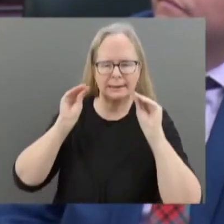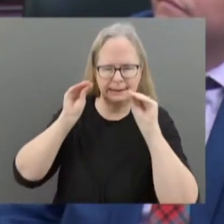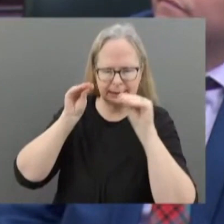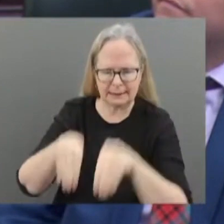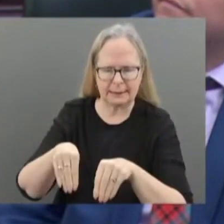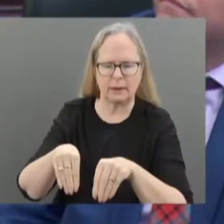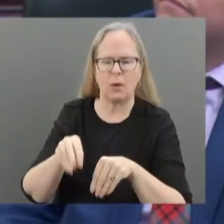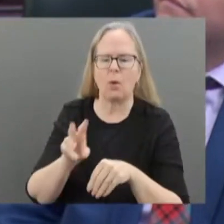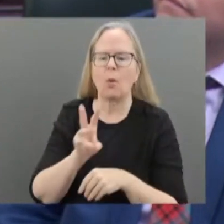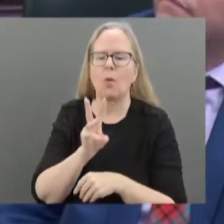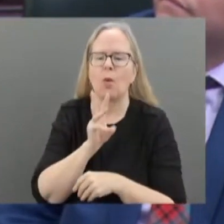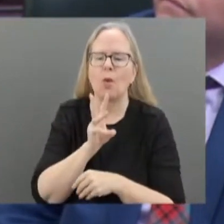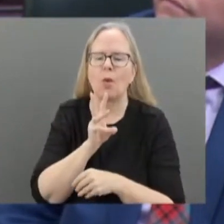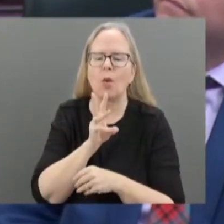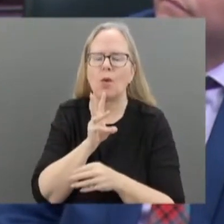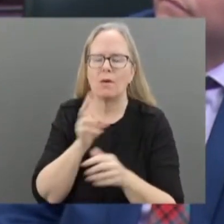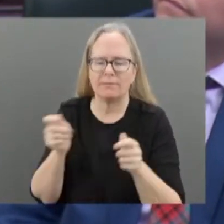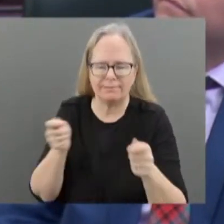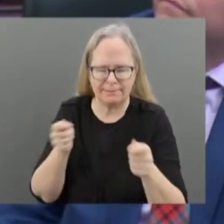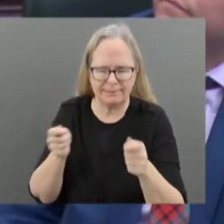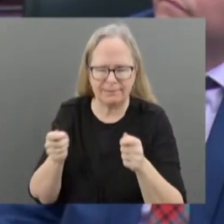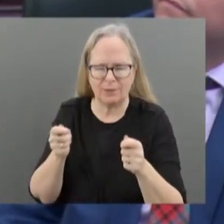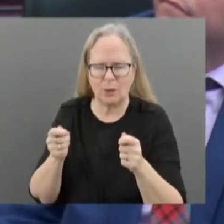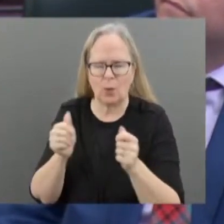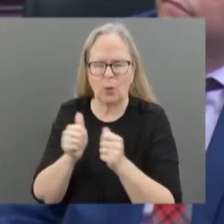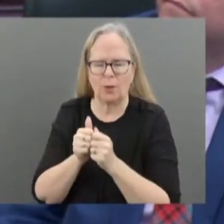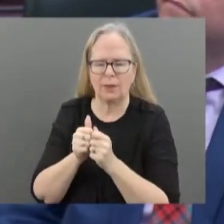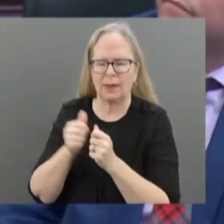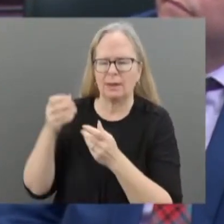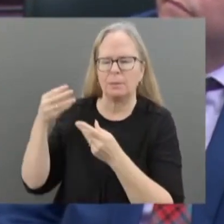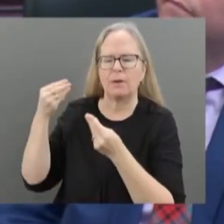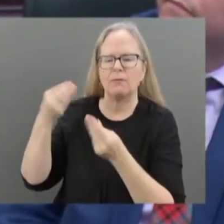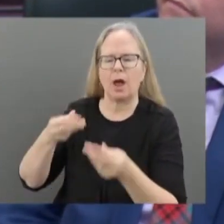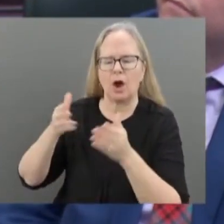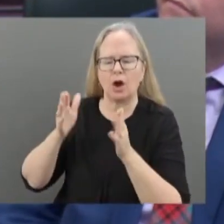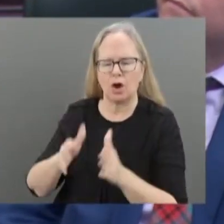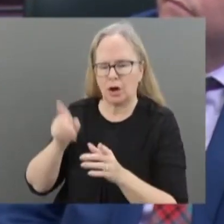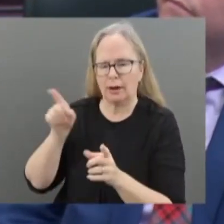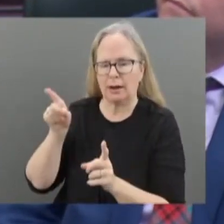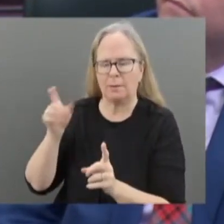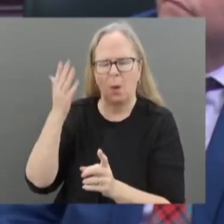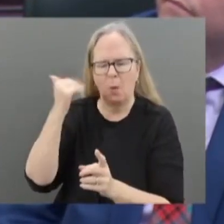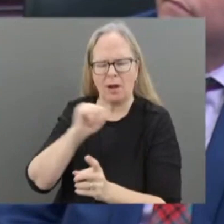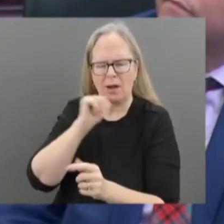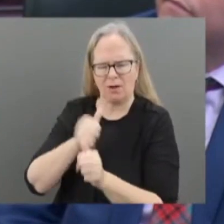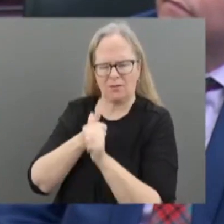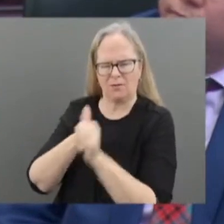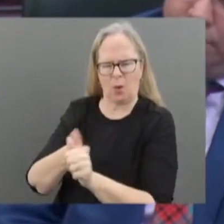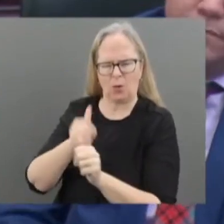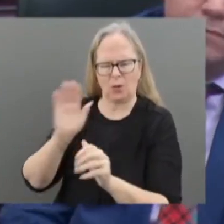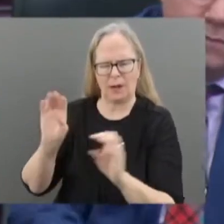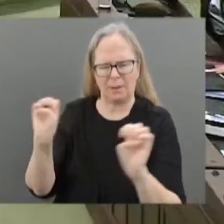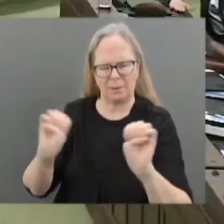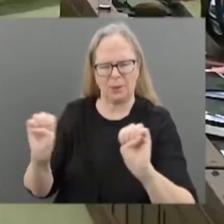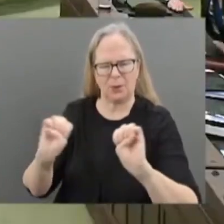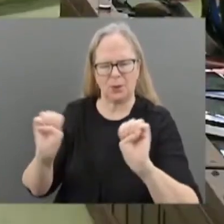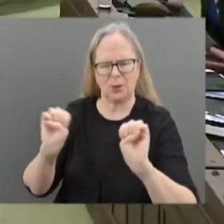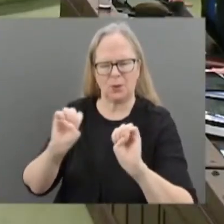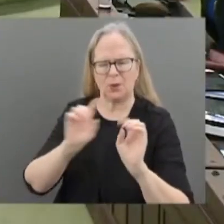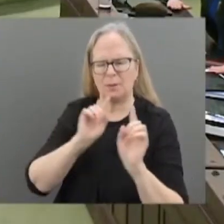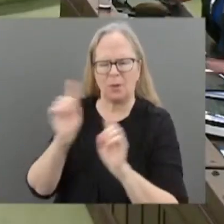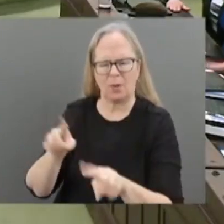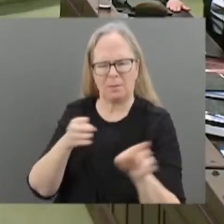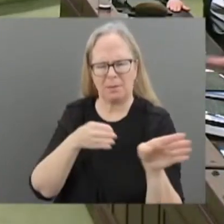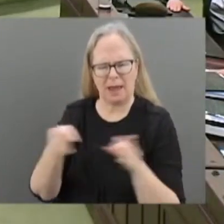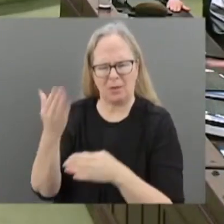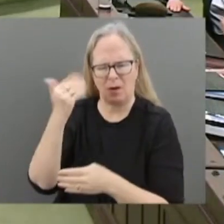not following its own emergency response plan and requiring the implementation of the water sharing agreements? The Honourable